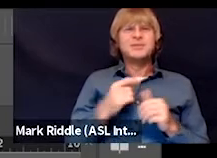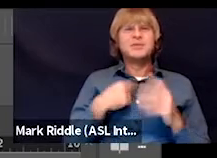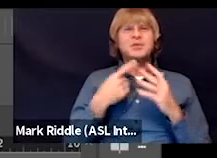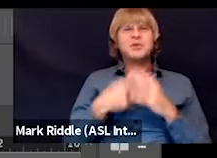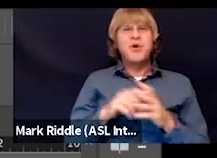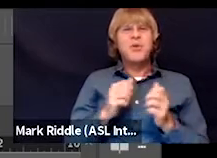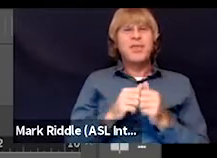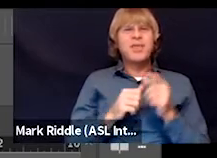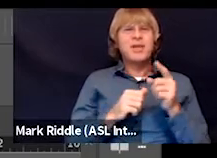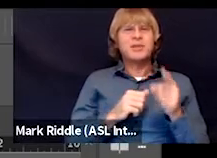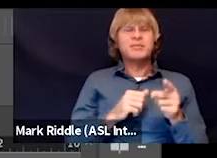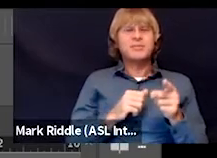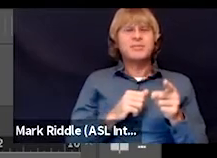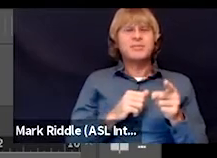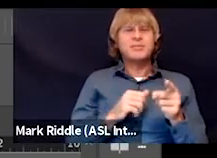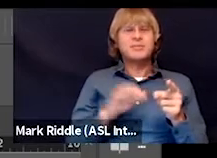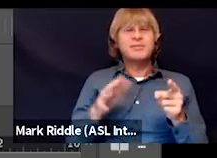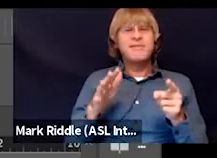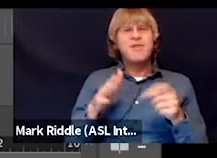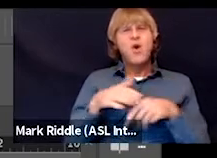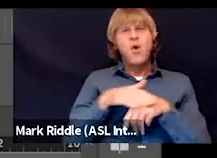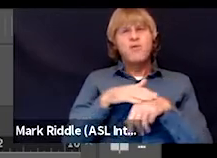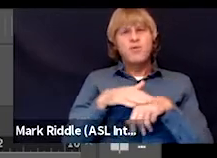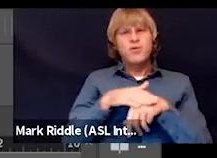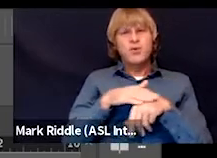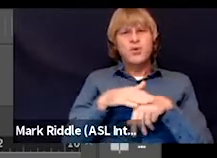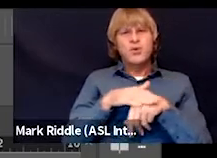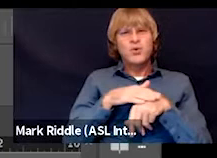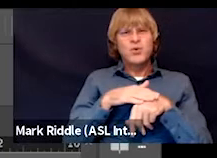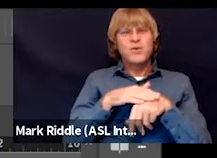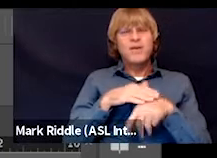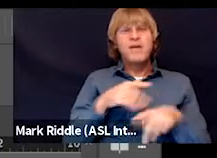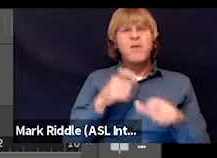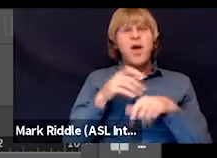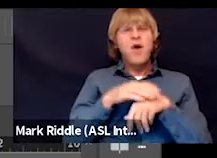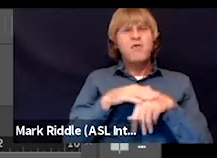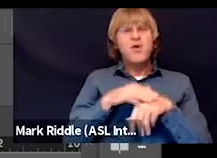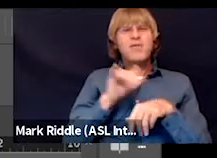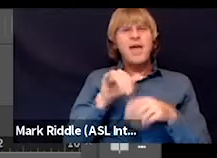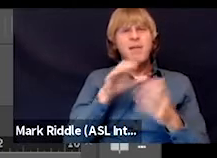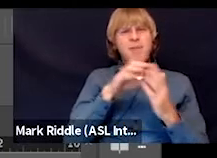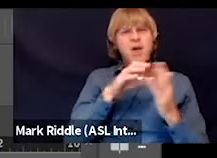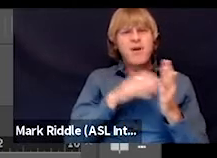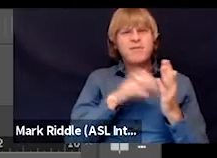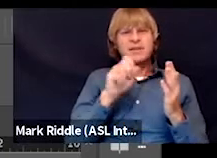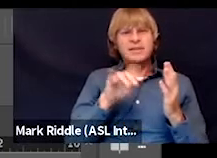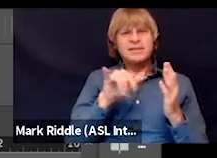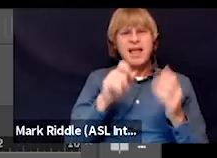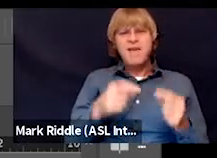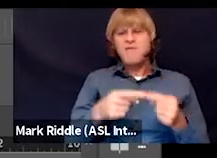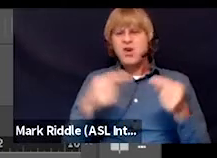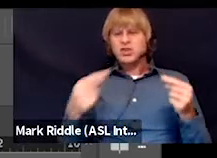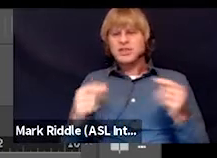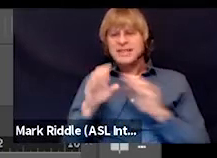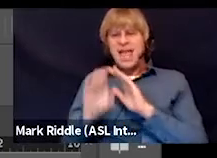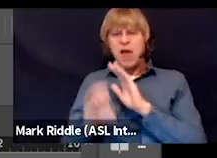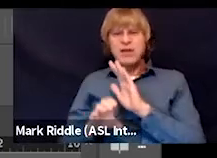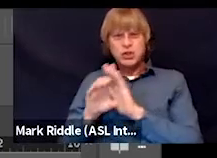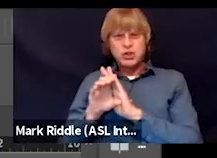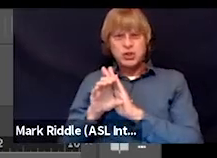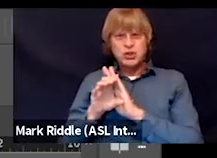with kind of an overview very quickly of a paragraph style versus a character style,